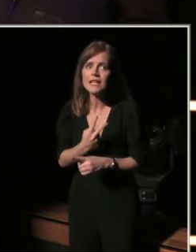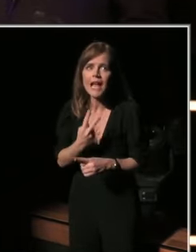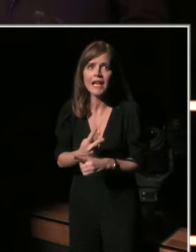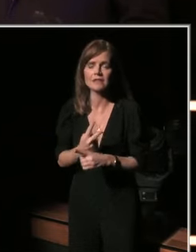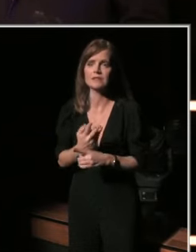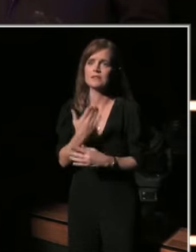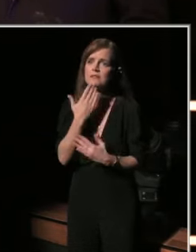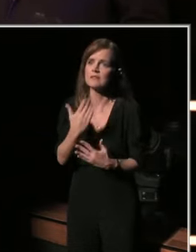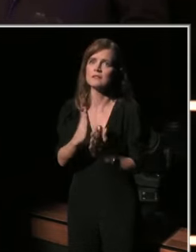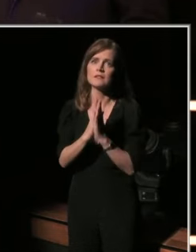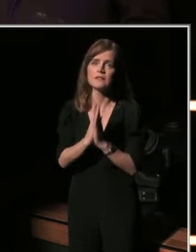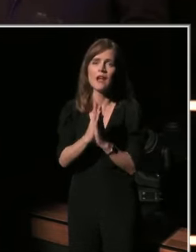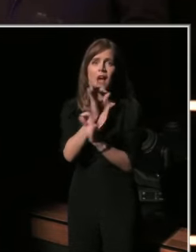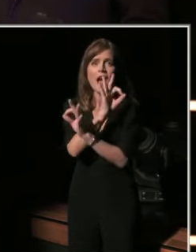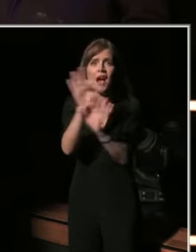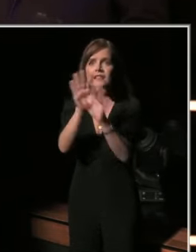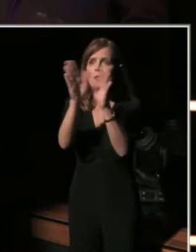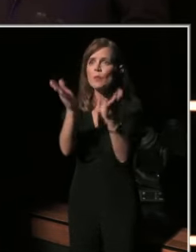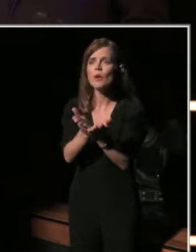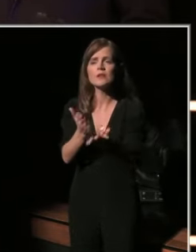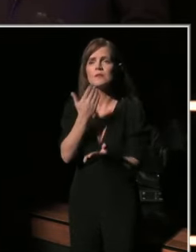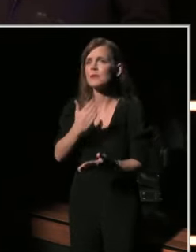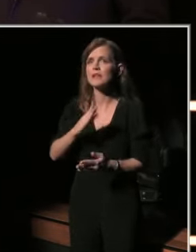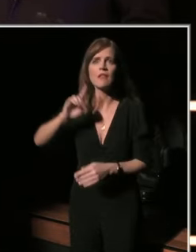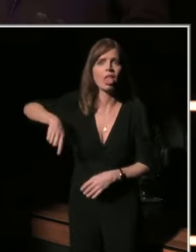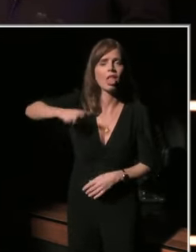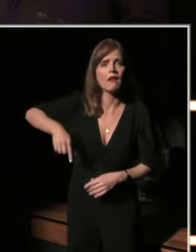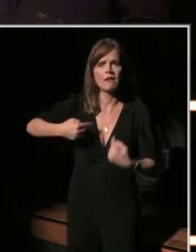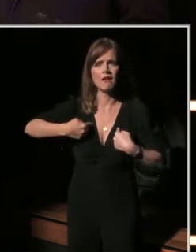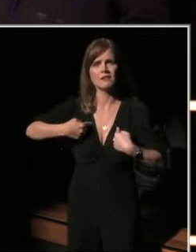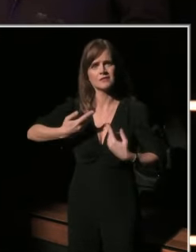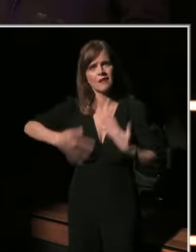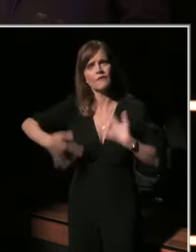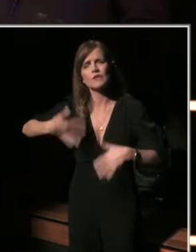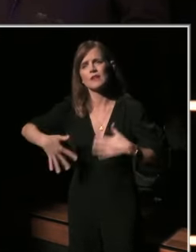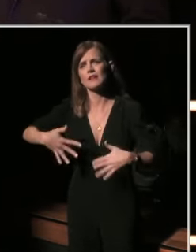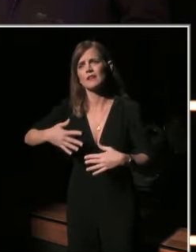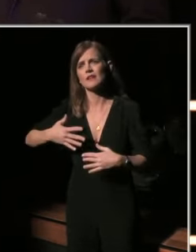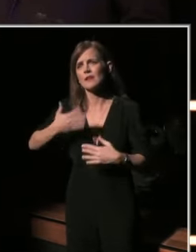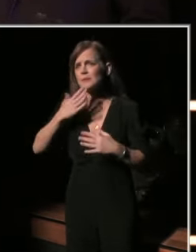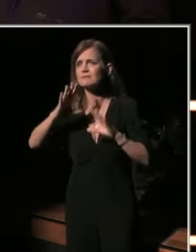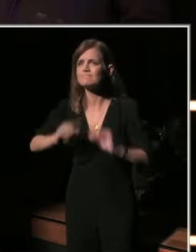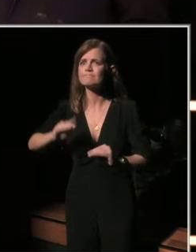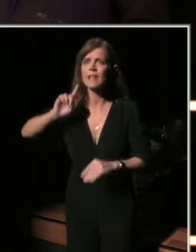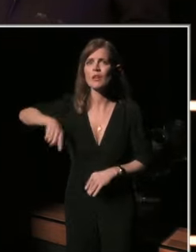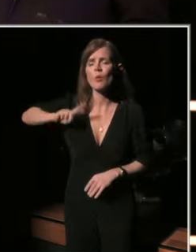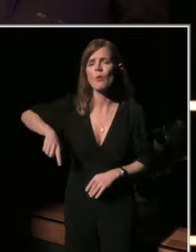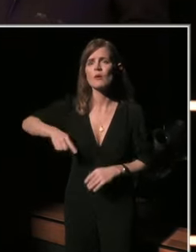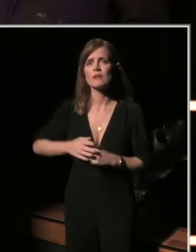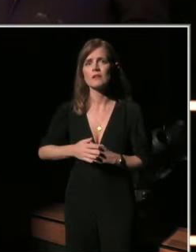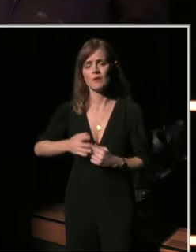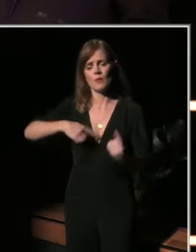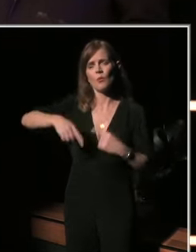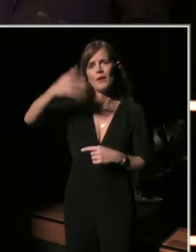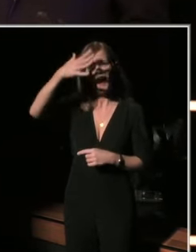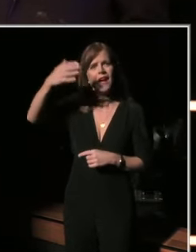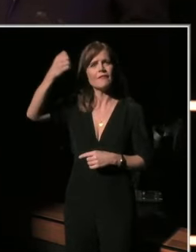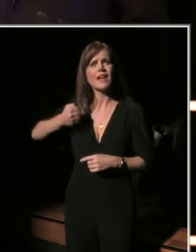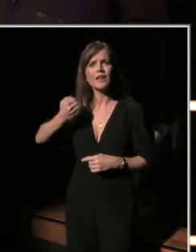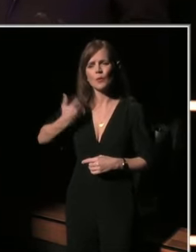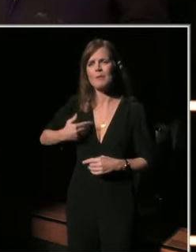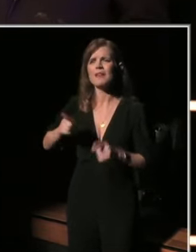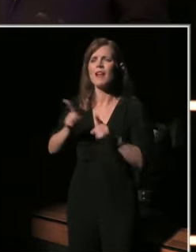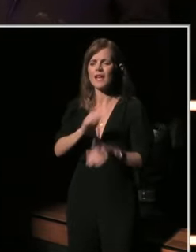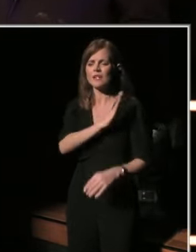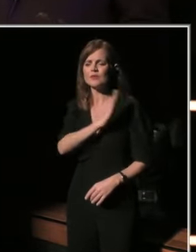world, we ask you not to ignore the suffering of the Afghan people. We Afghan women are the